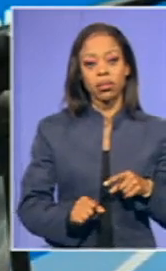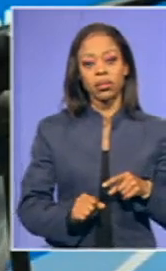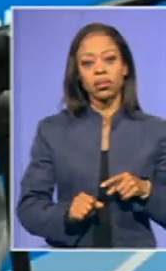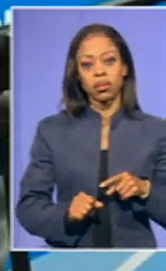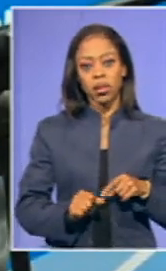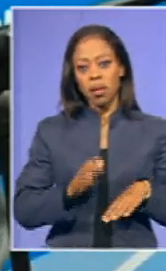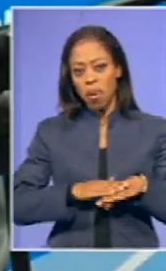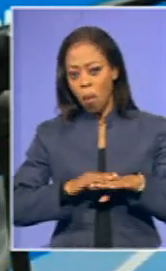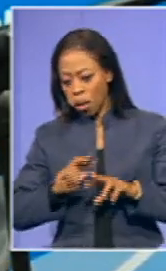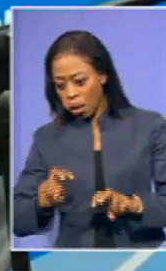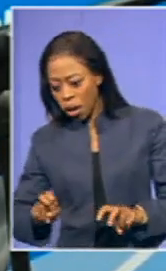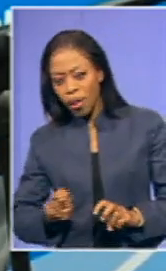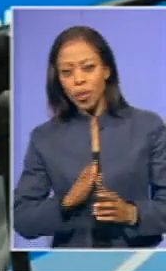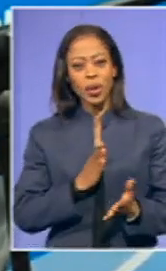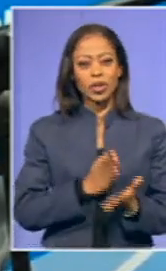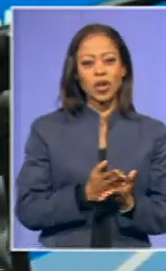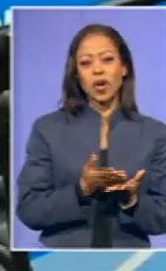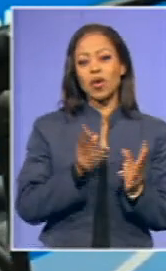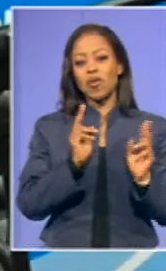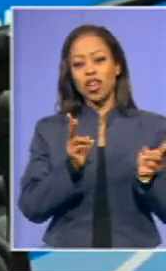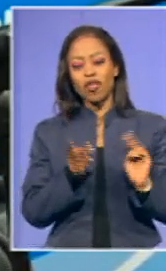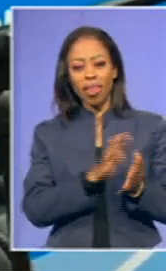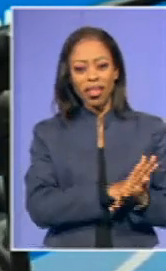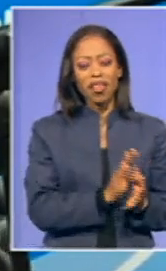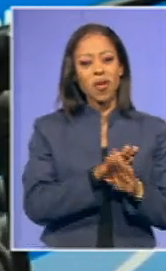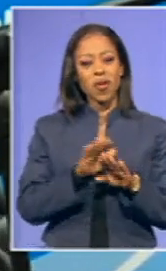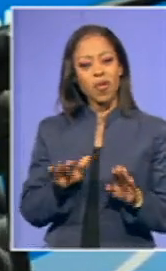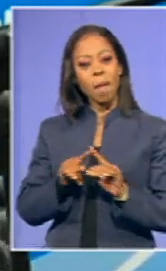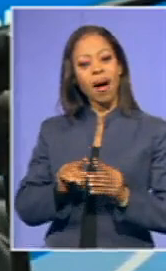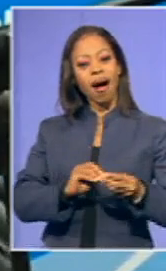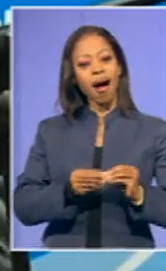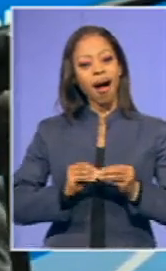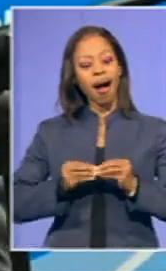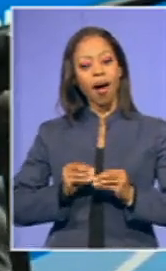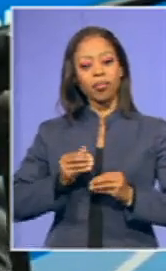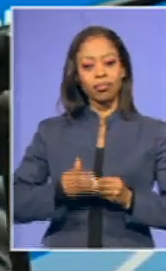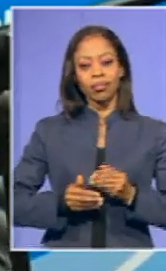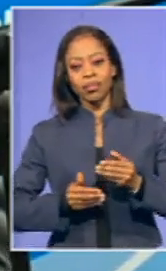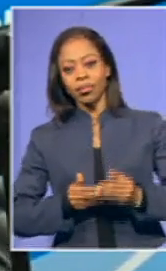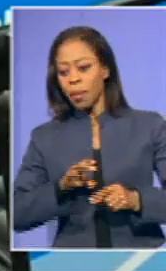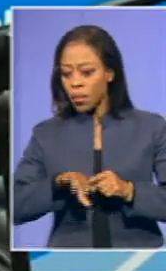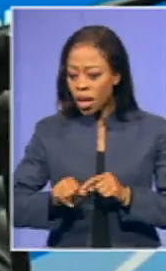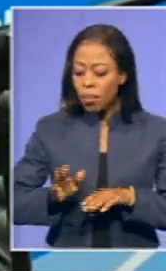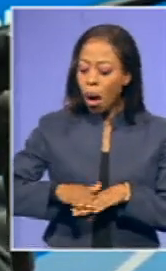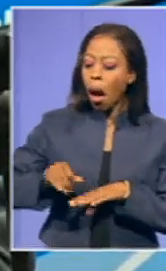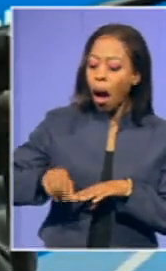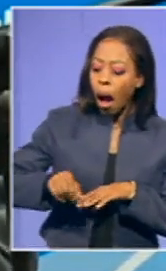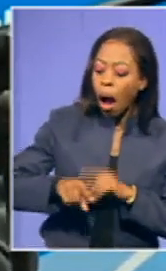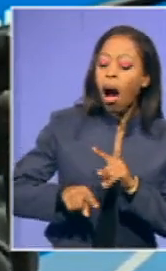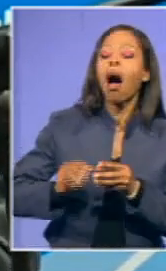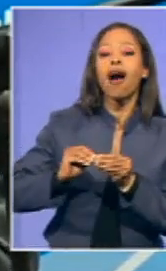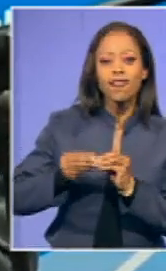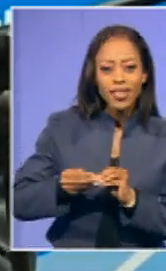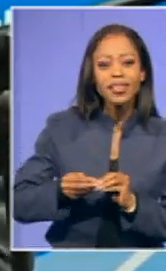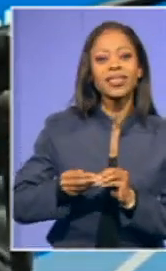it was due to natural disaster or not natural disaster. Somehow, the fixing of our process, we're enabled to fix some of the leaks. I'll make